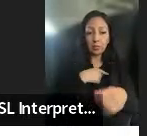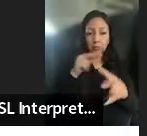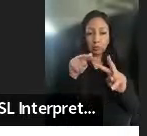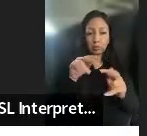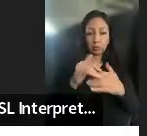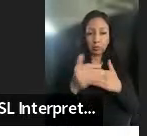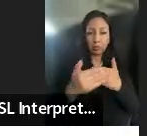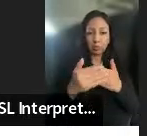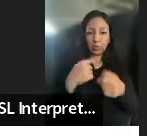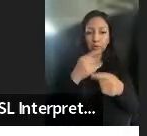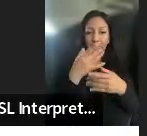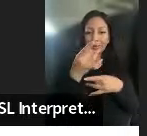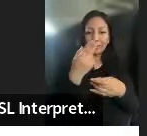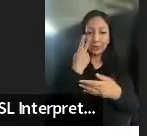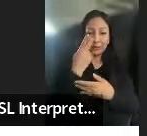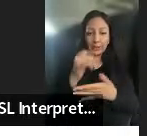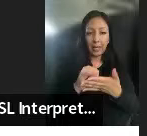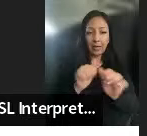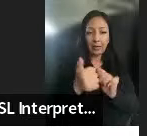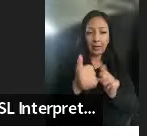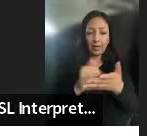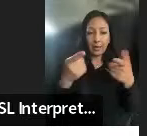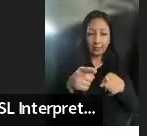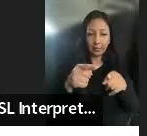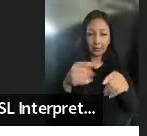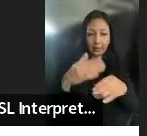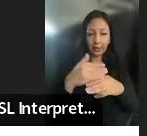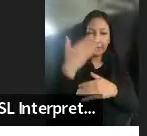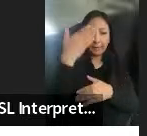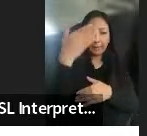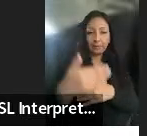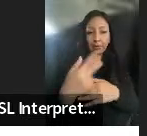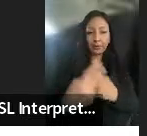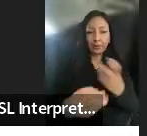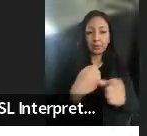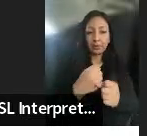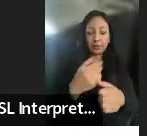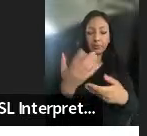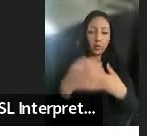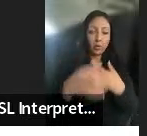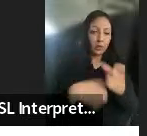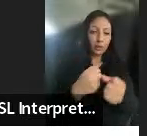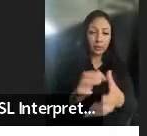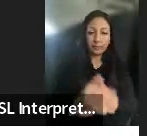see how that plays out in the coming years. Thank you for the question.